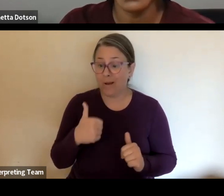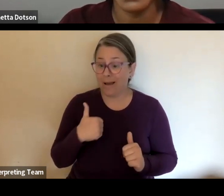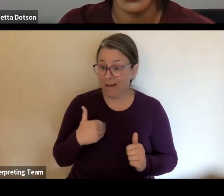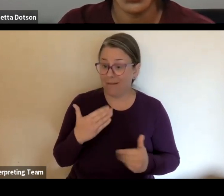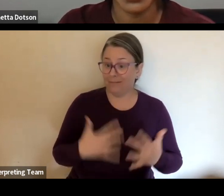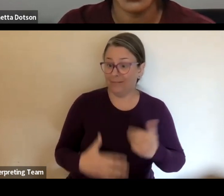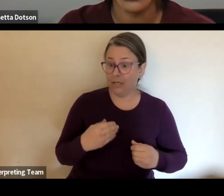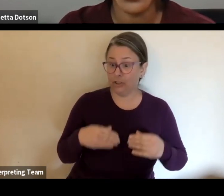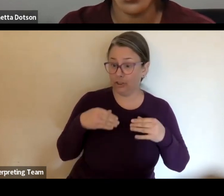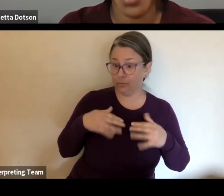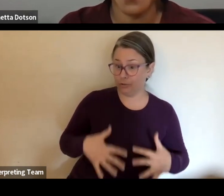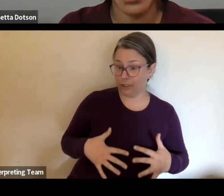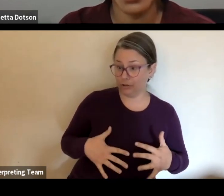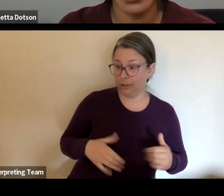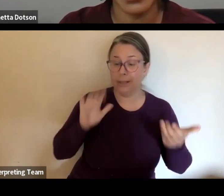vascular changes.